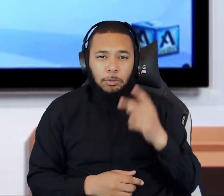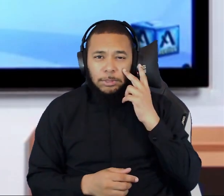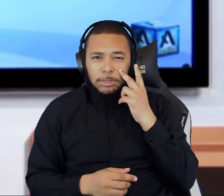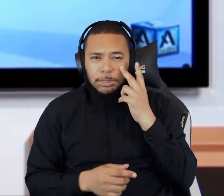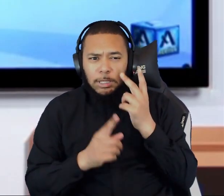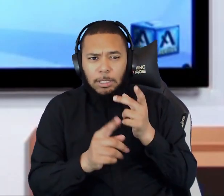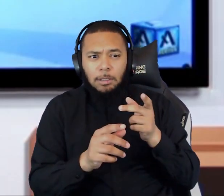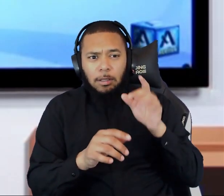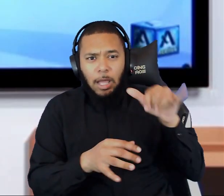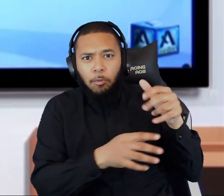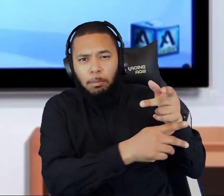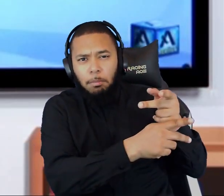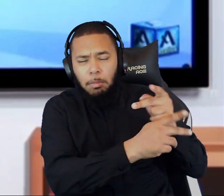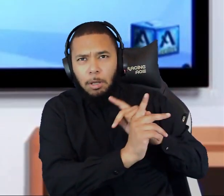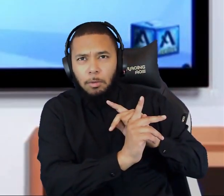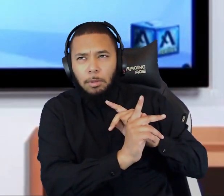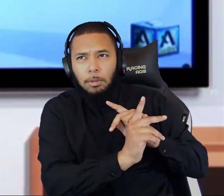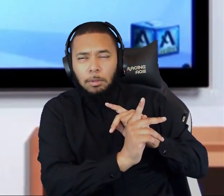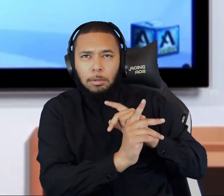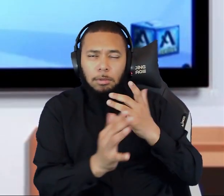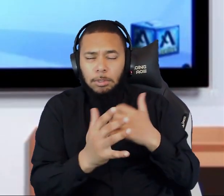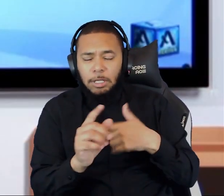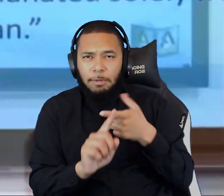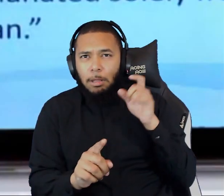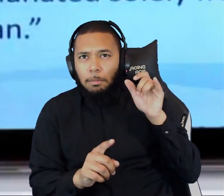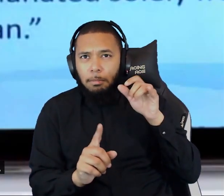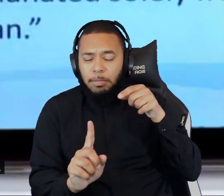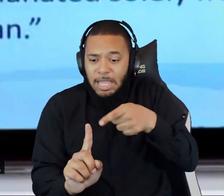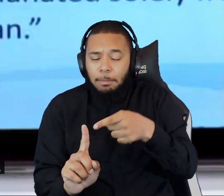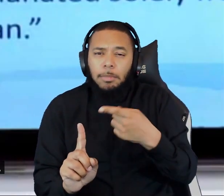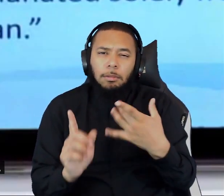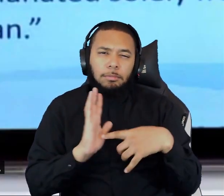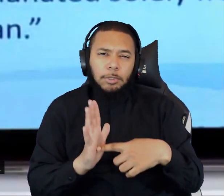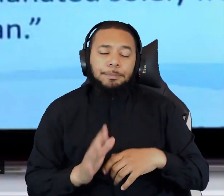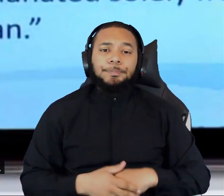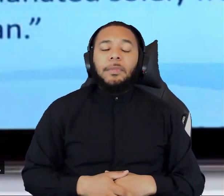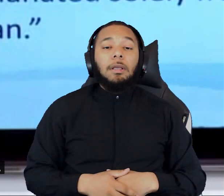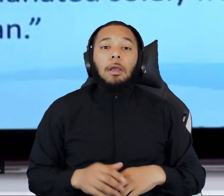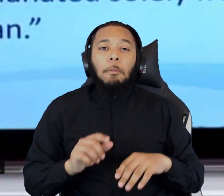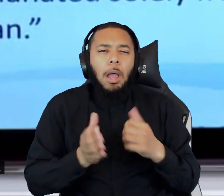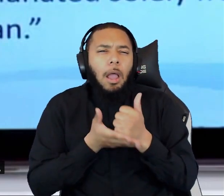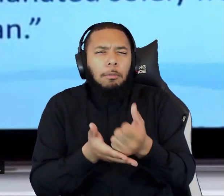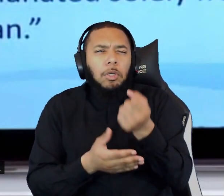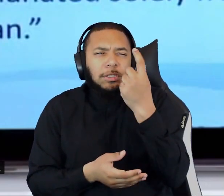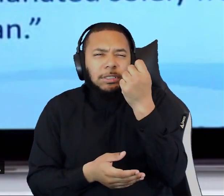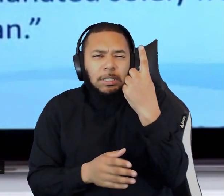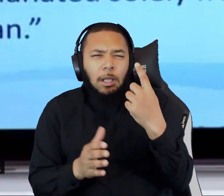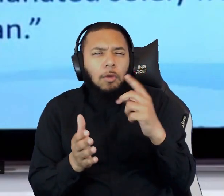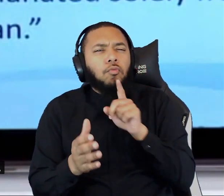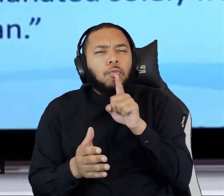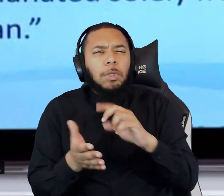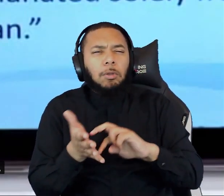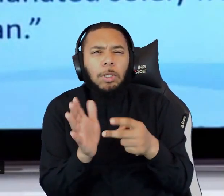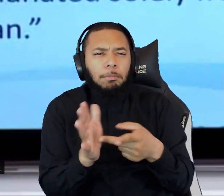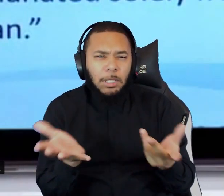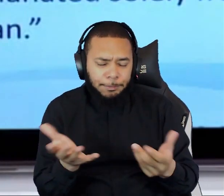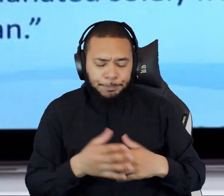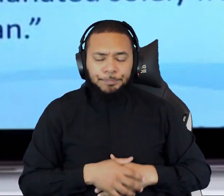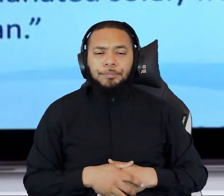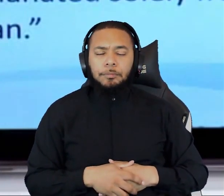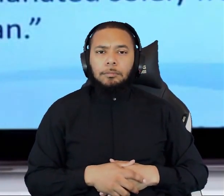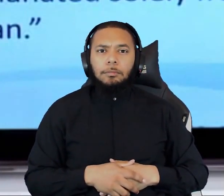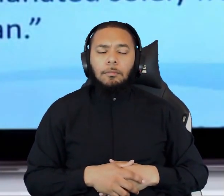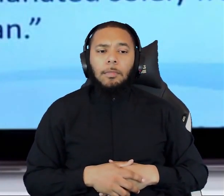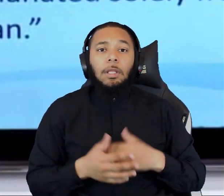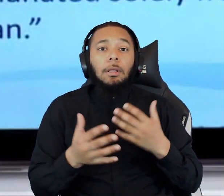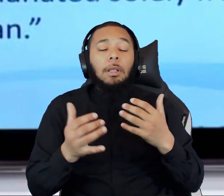were borrowed. This came solely from the brain of this man. So it helps you understand or get a feel for what it really means. I want you now